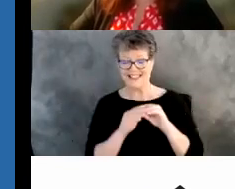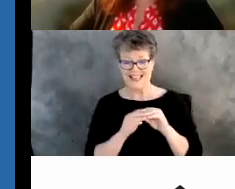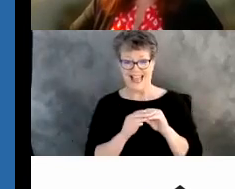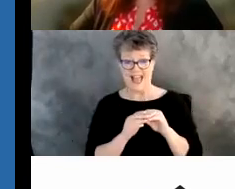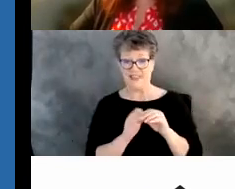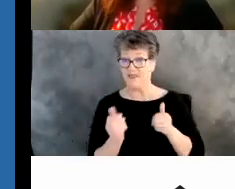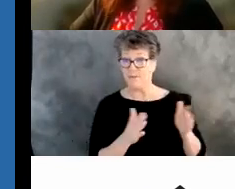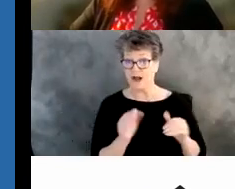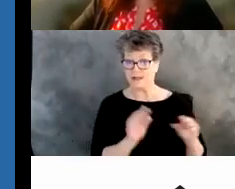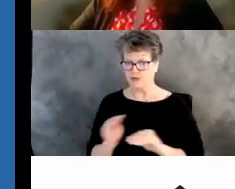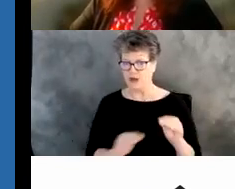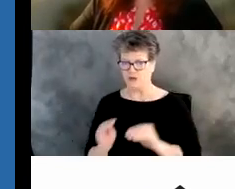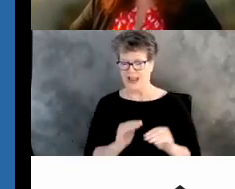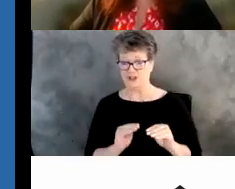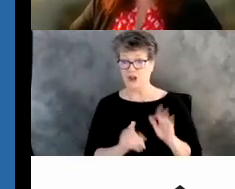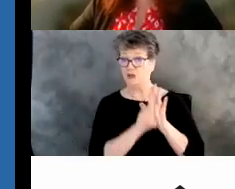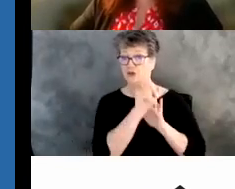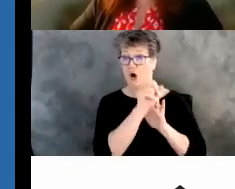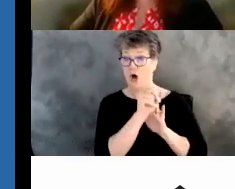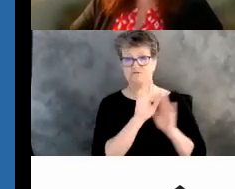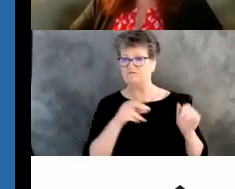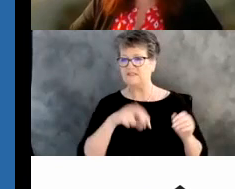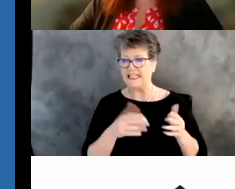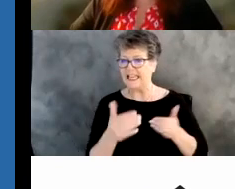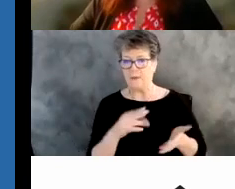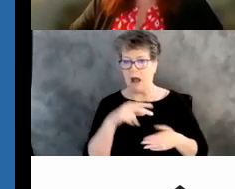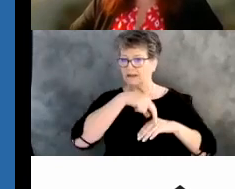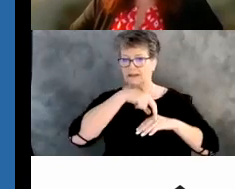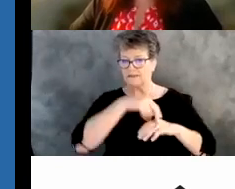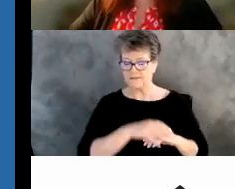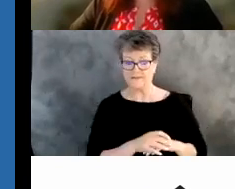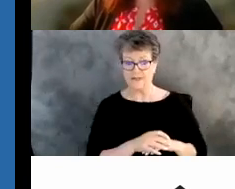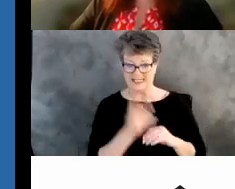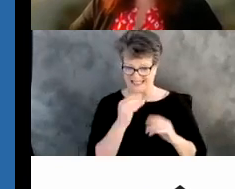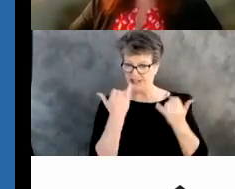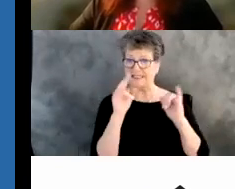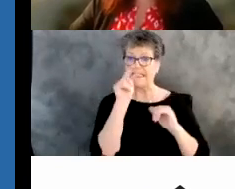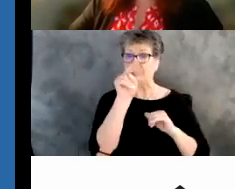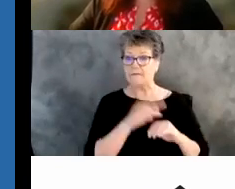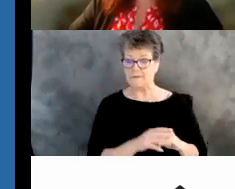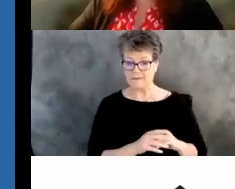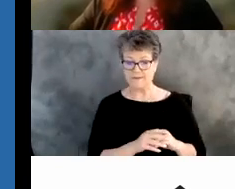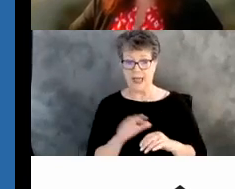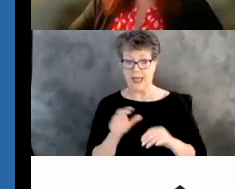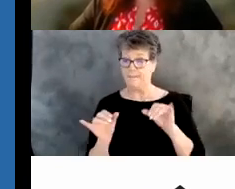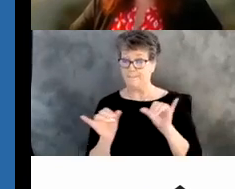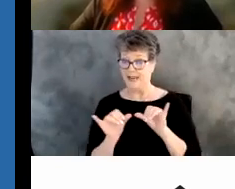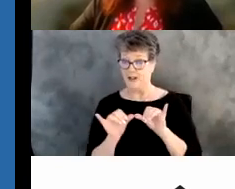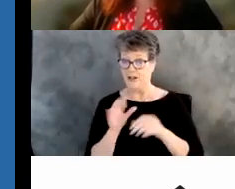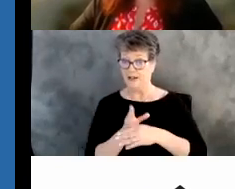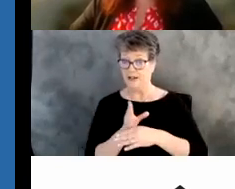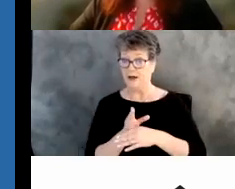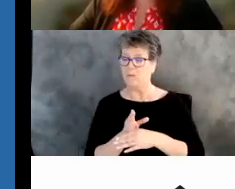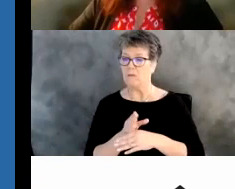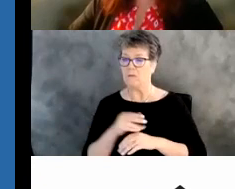rearranged. The tall child is no longer standing on the box, but he can still see over the fence. The middle child is still standing on